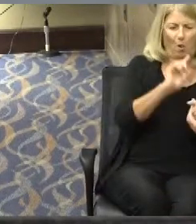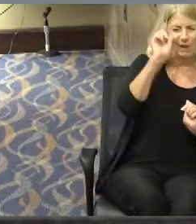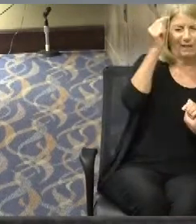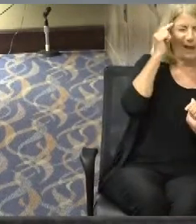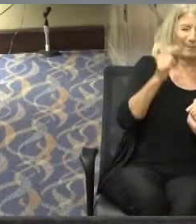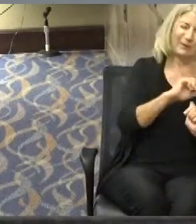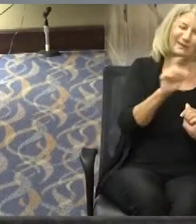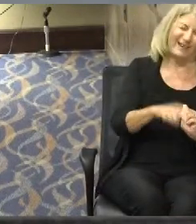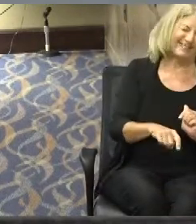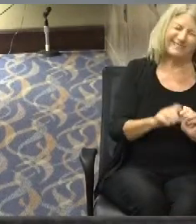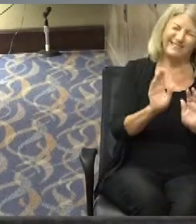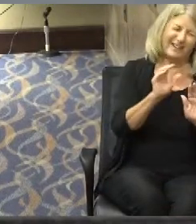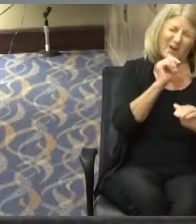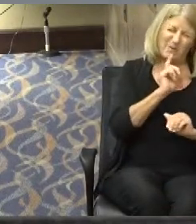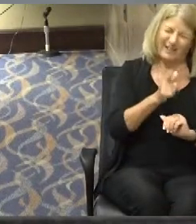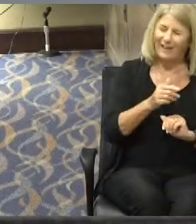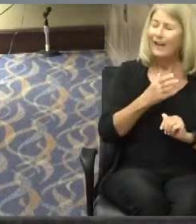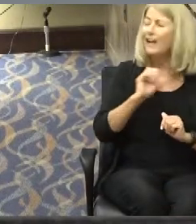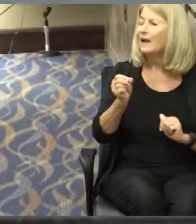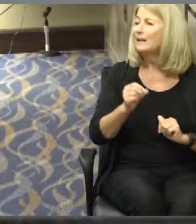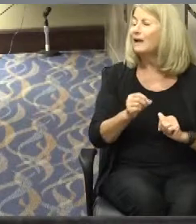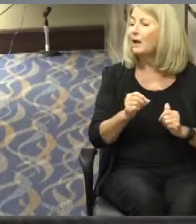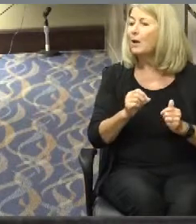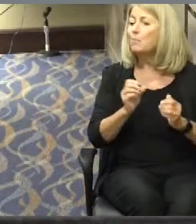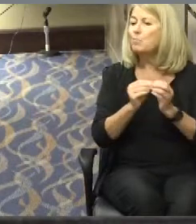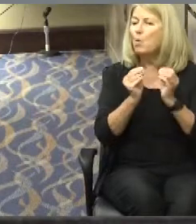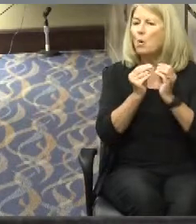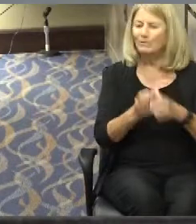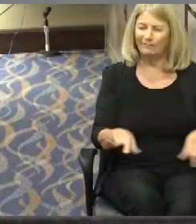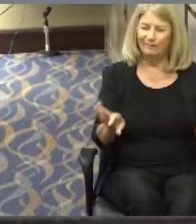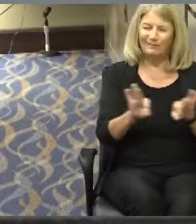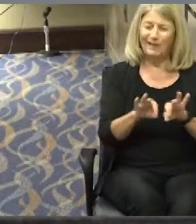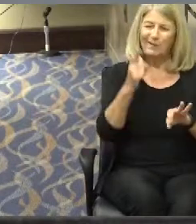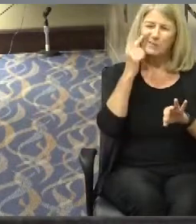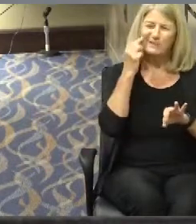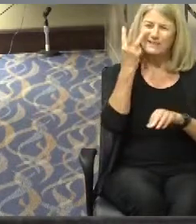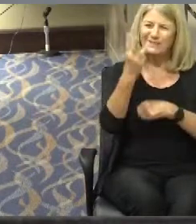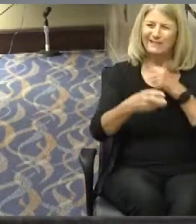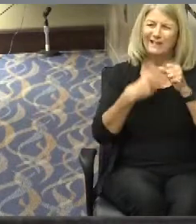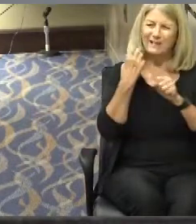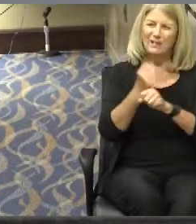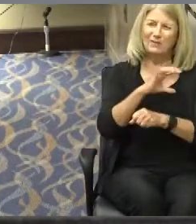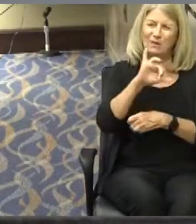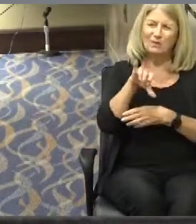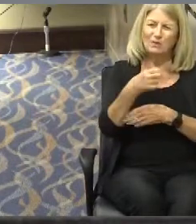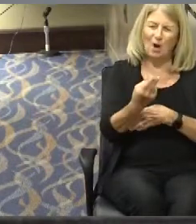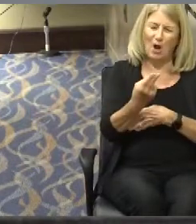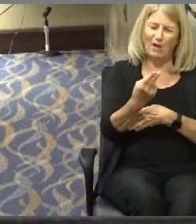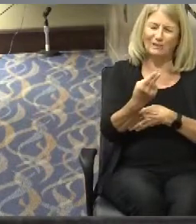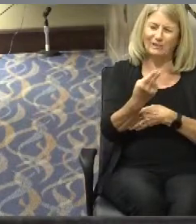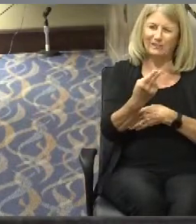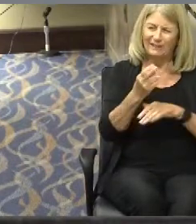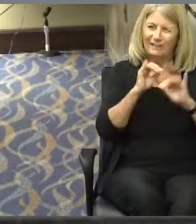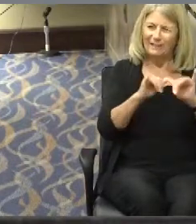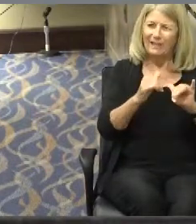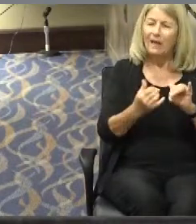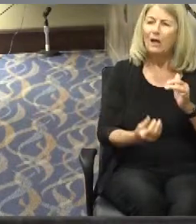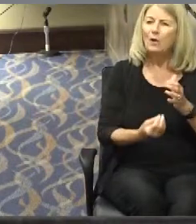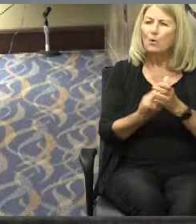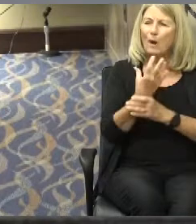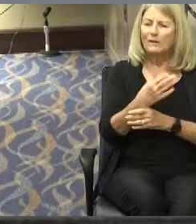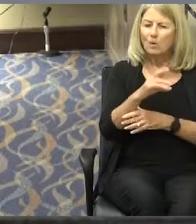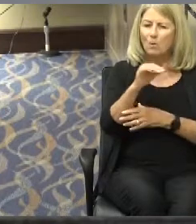useless information. More importantly, though, for the past 6 years, Josh has been a staple over at Grassroots Community